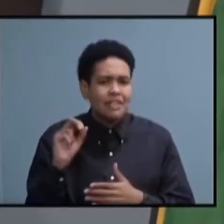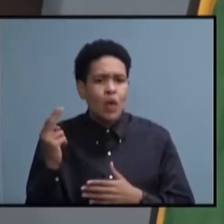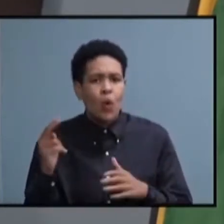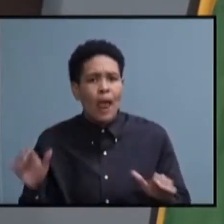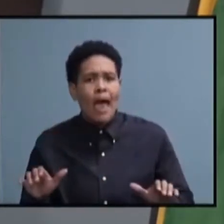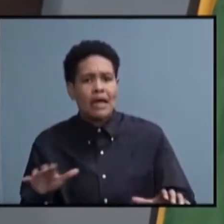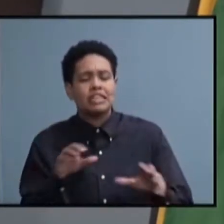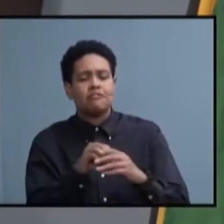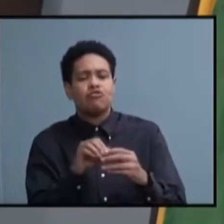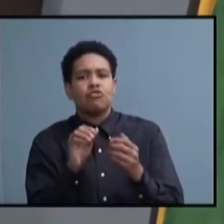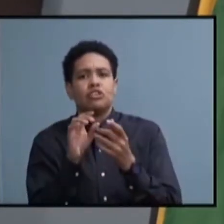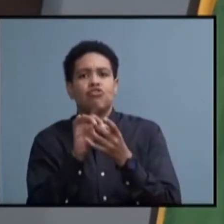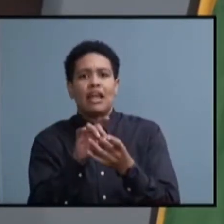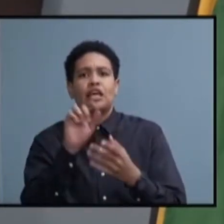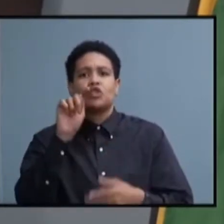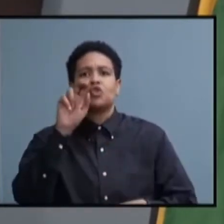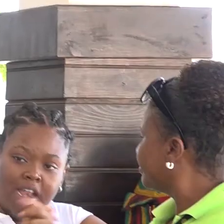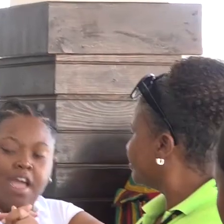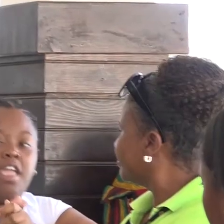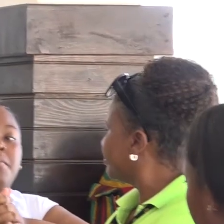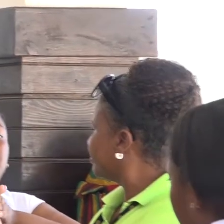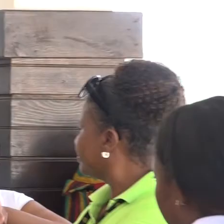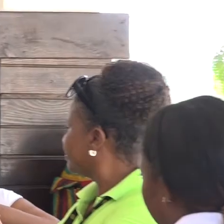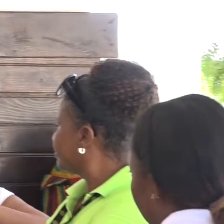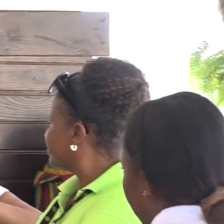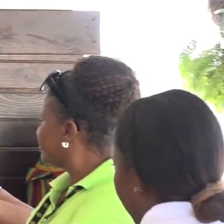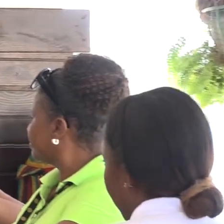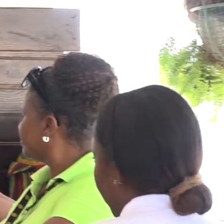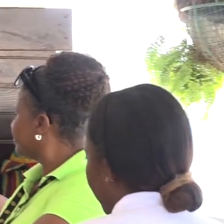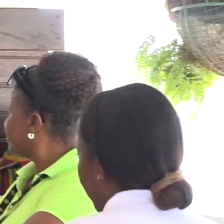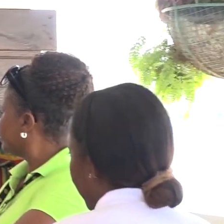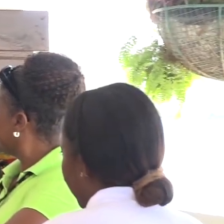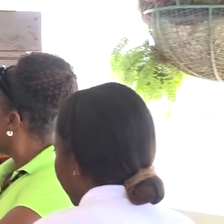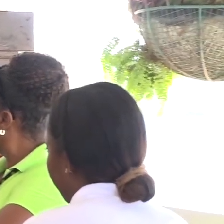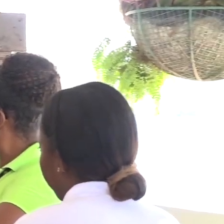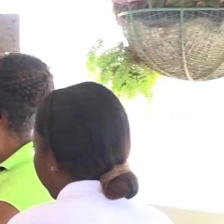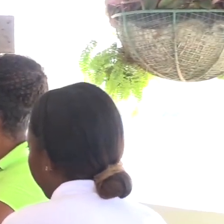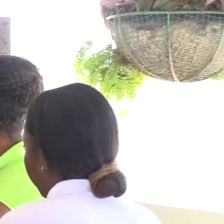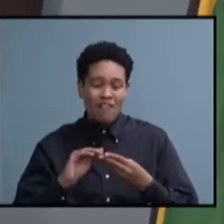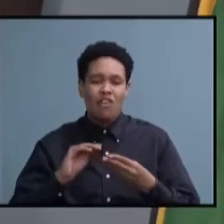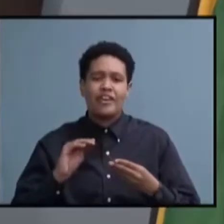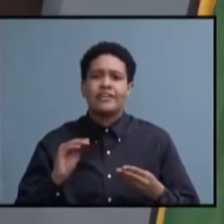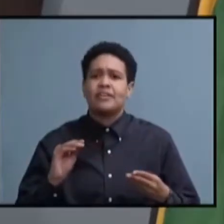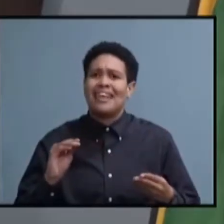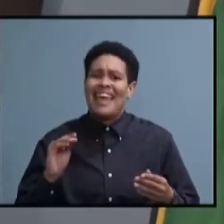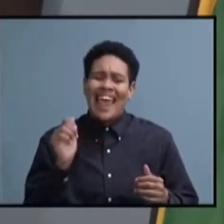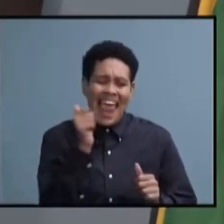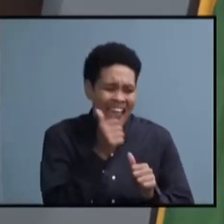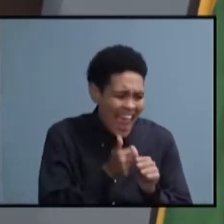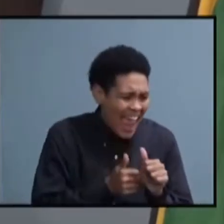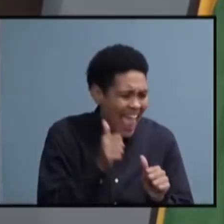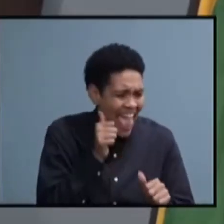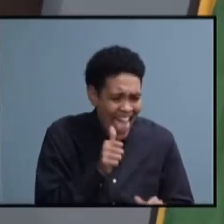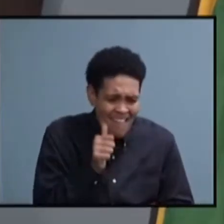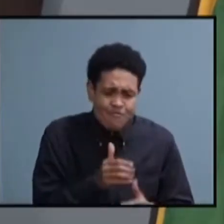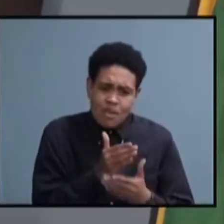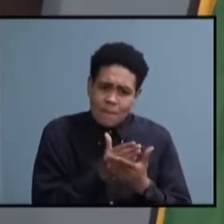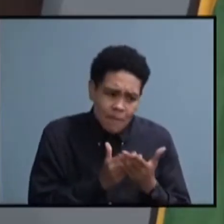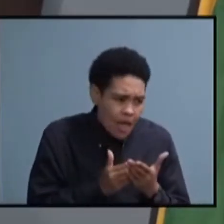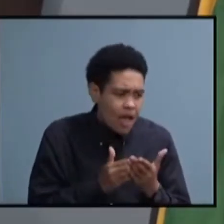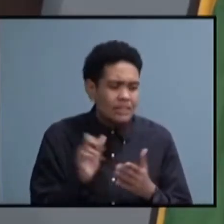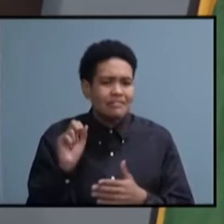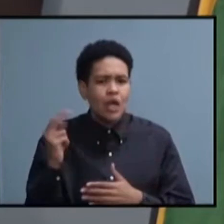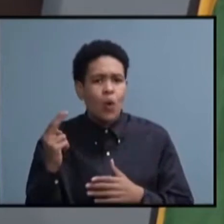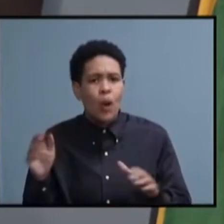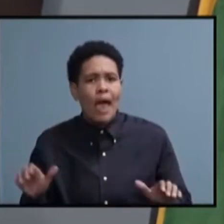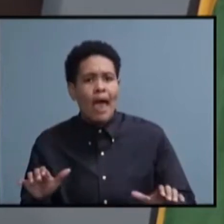Minister Edmund Bartlett outlined measures for protecting tourism workers. He wants Jamaicans to know that the